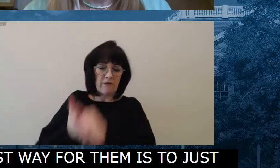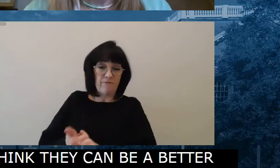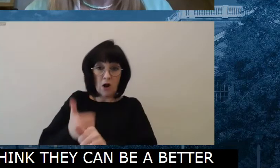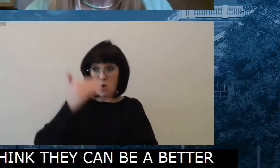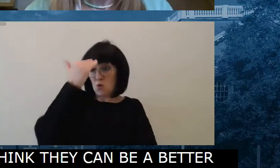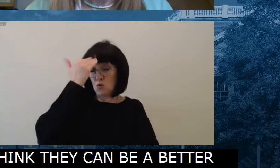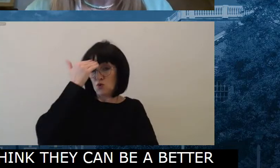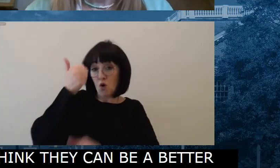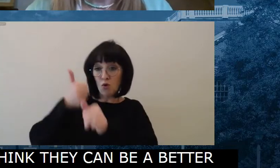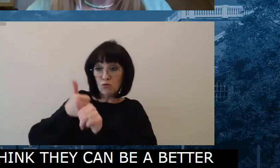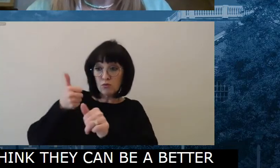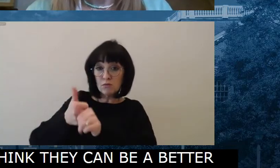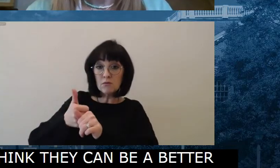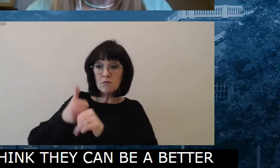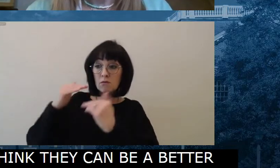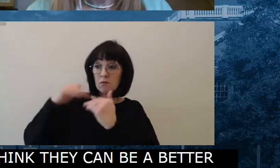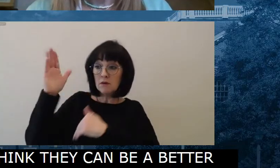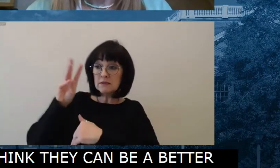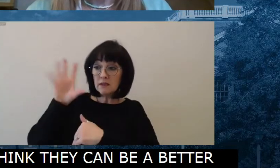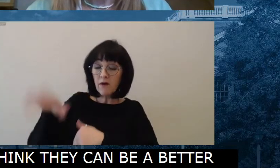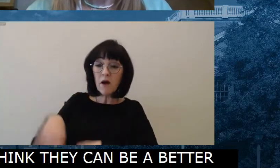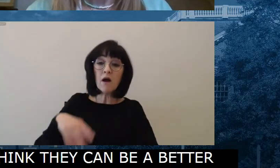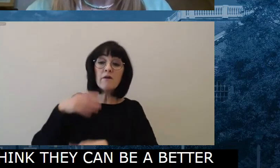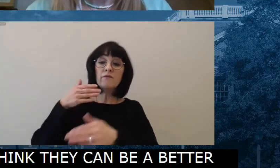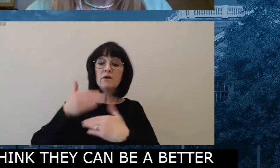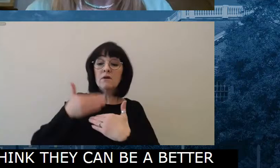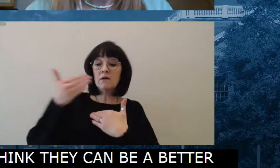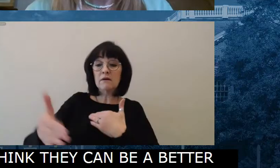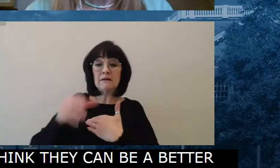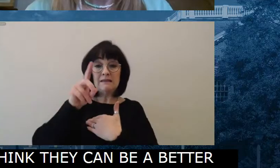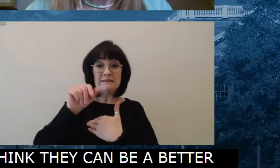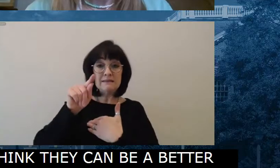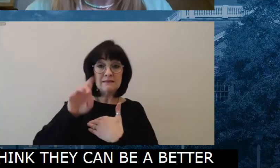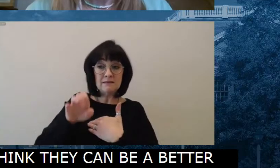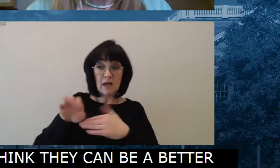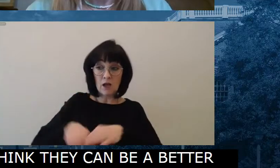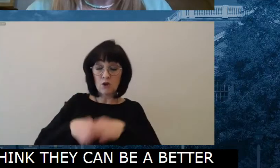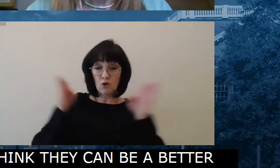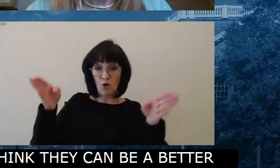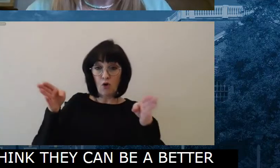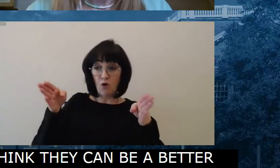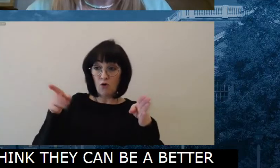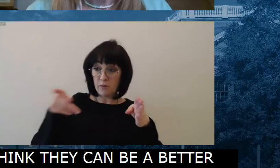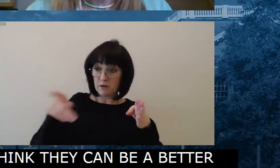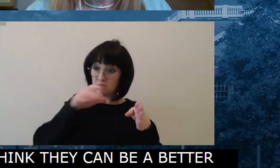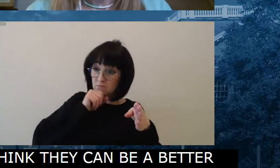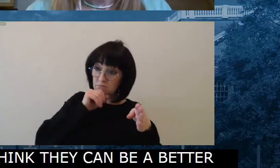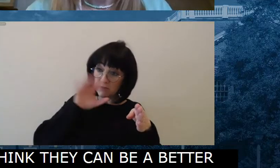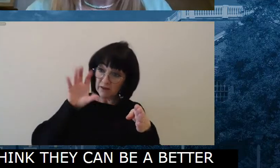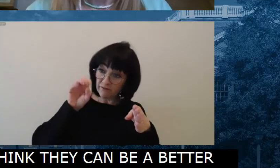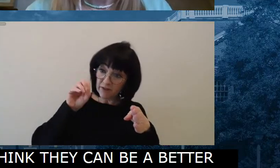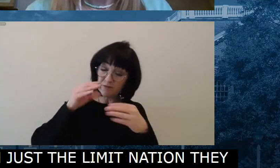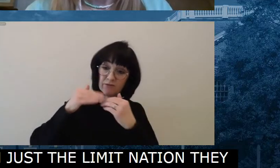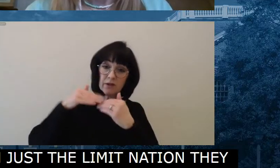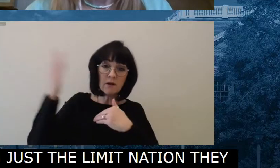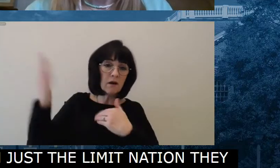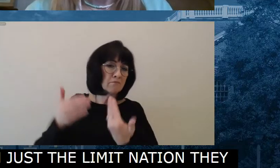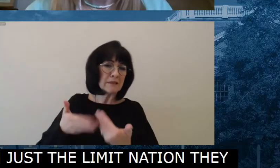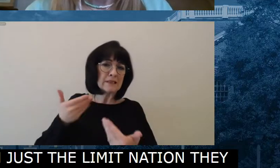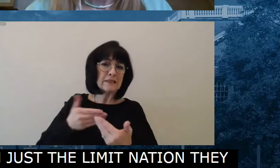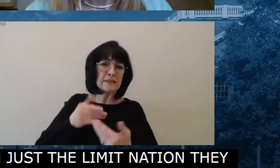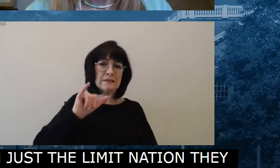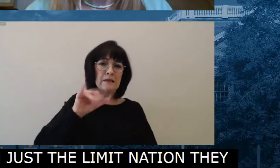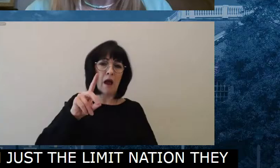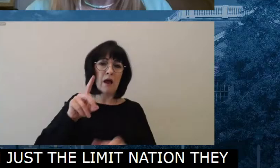foundation here with just the limitation that they can easily verify with the driver's license or something